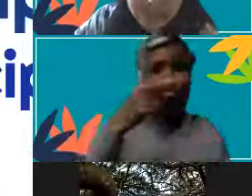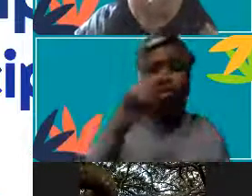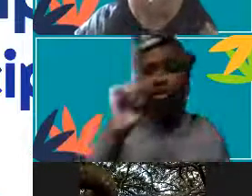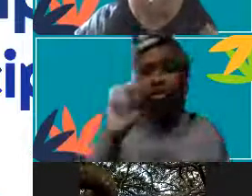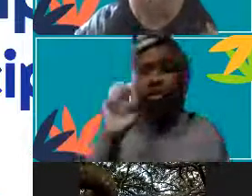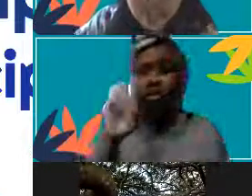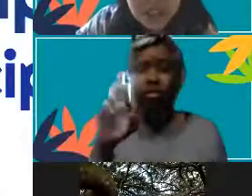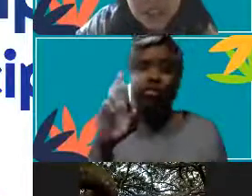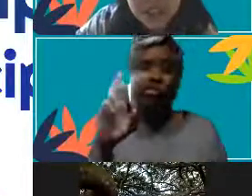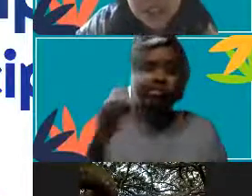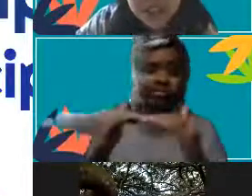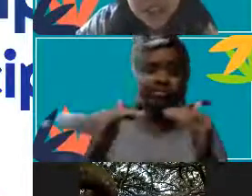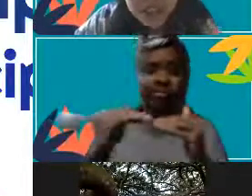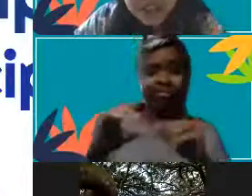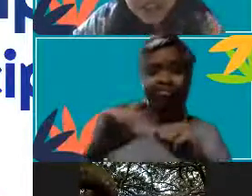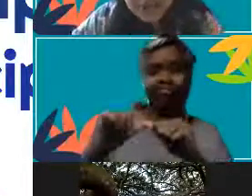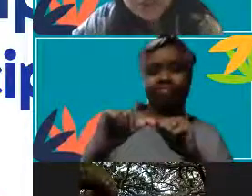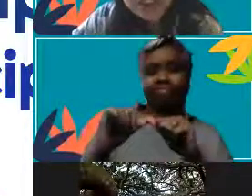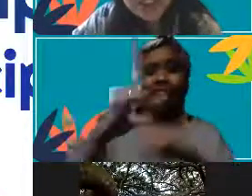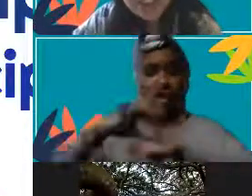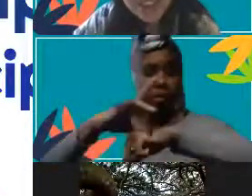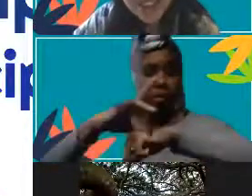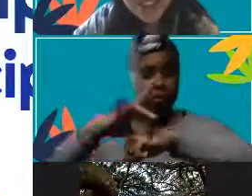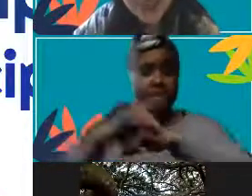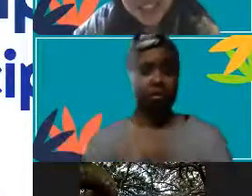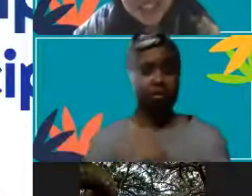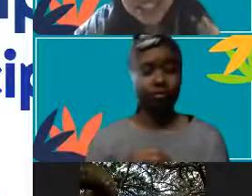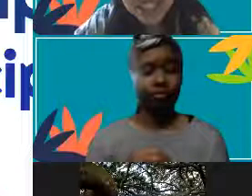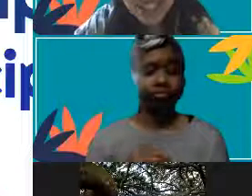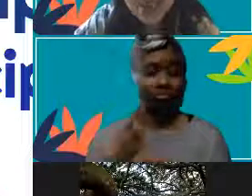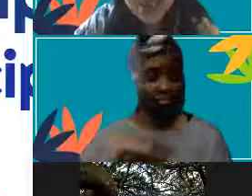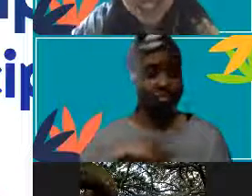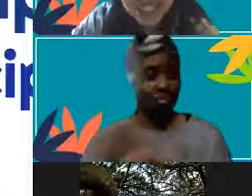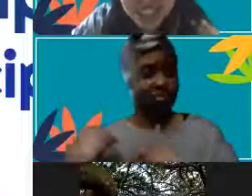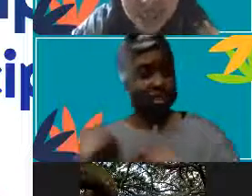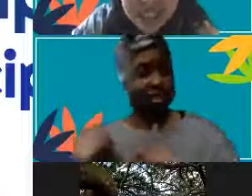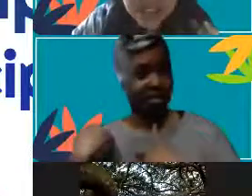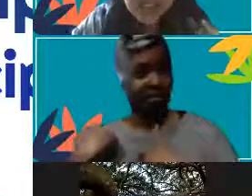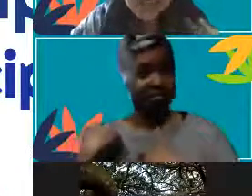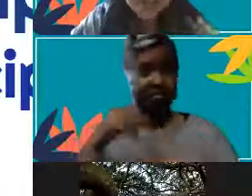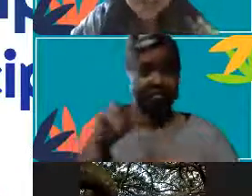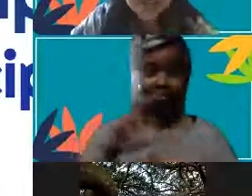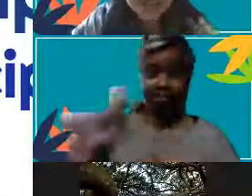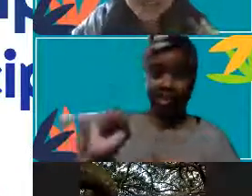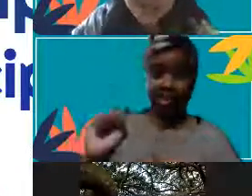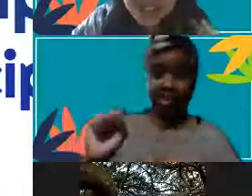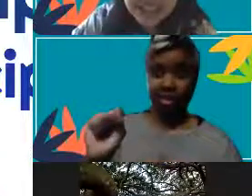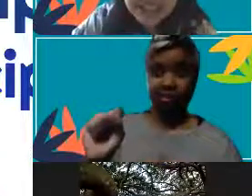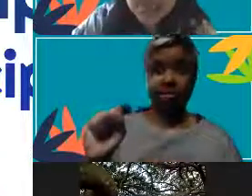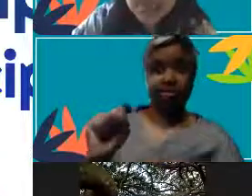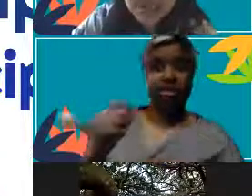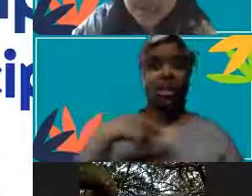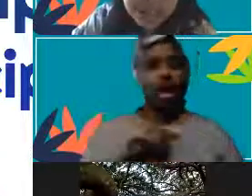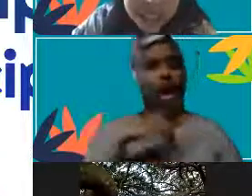our planet. So we have a role to play inside of the US to see that our relationship to the rest of the planet